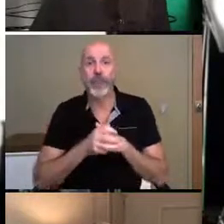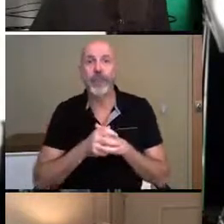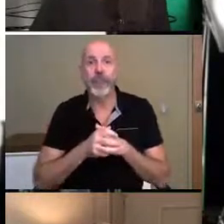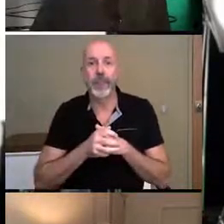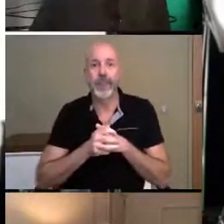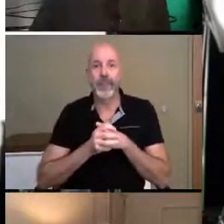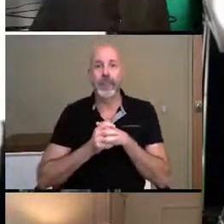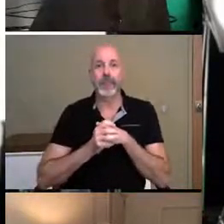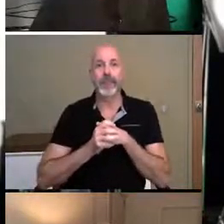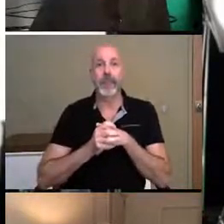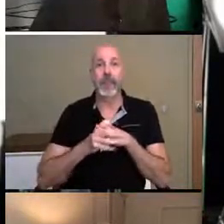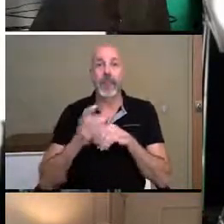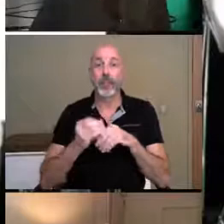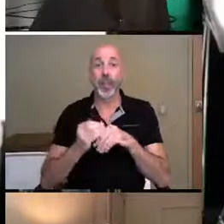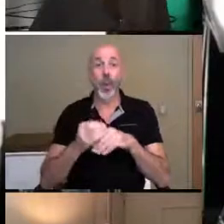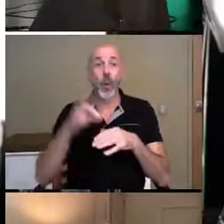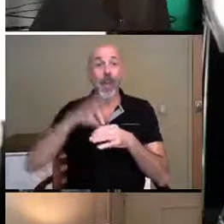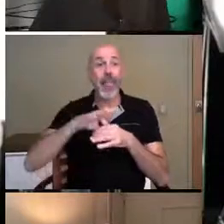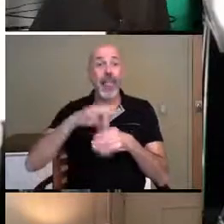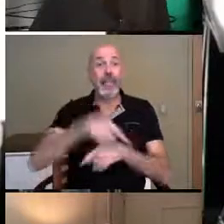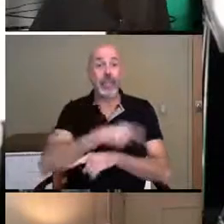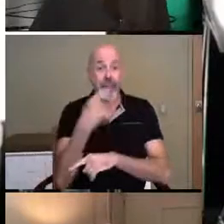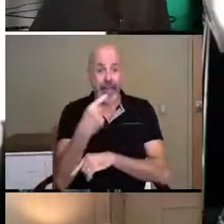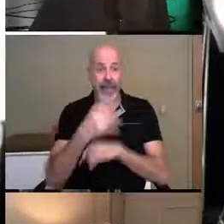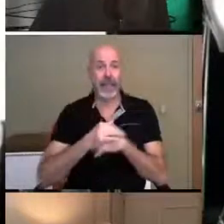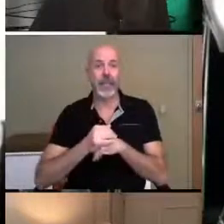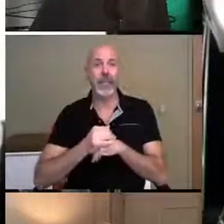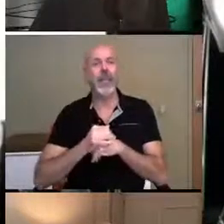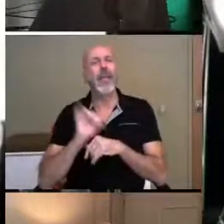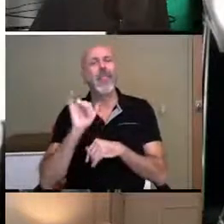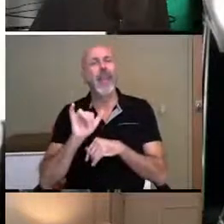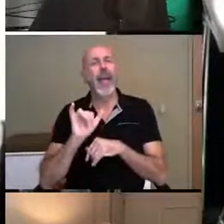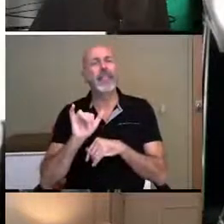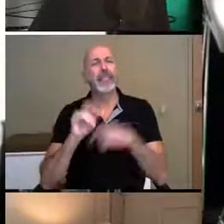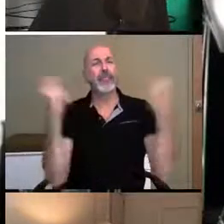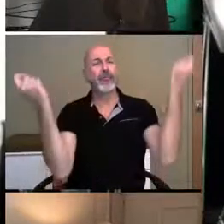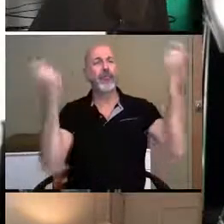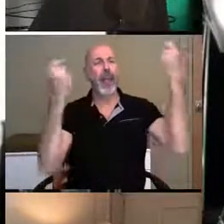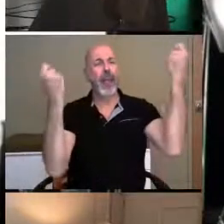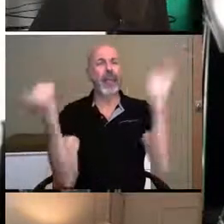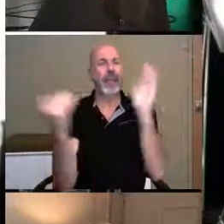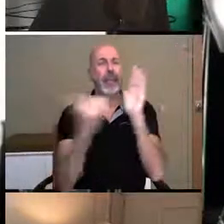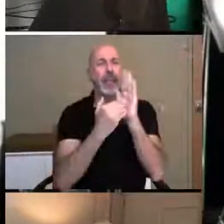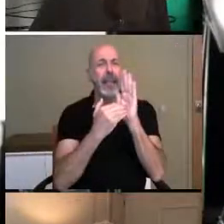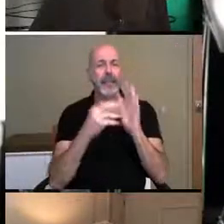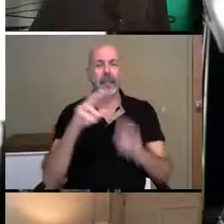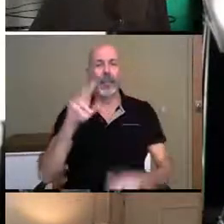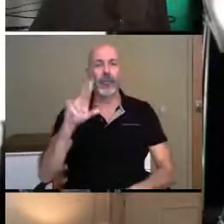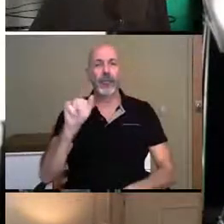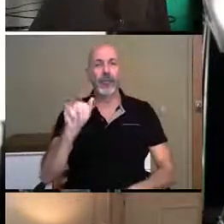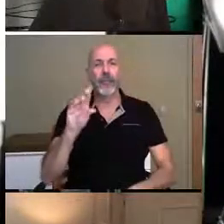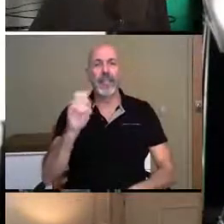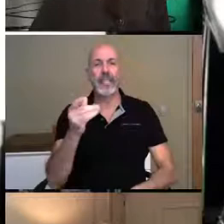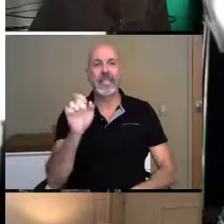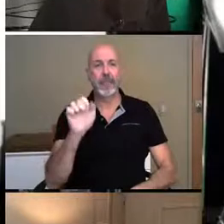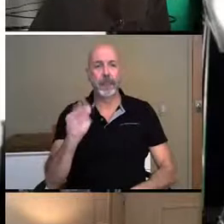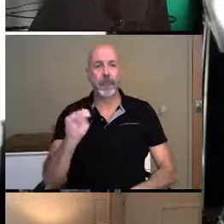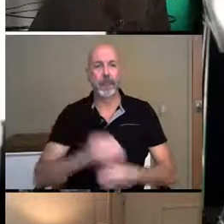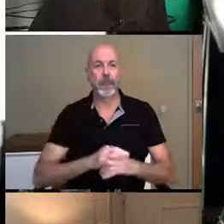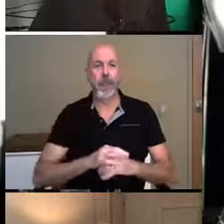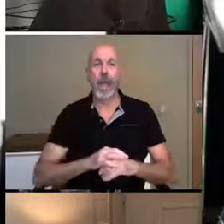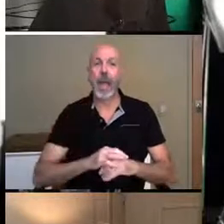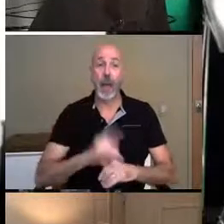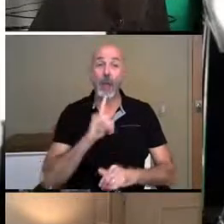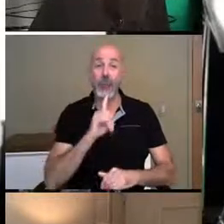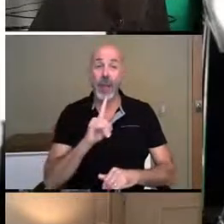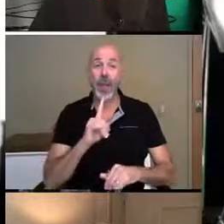wrong screen. So election day is considered the rally against racism. And basically, that's a call for